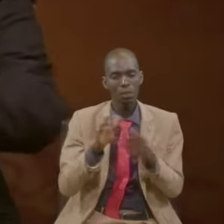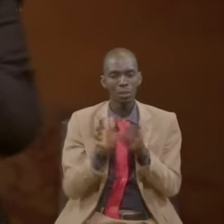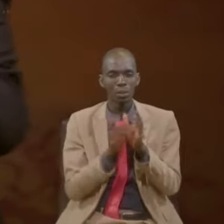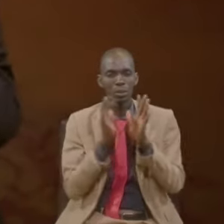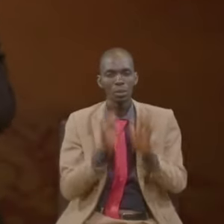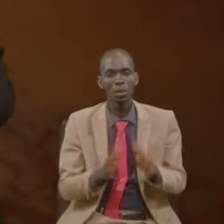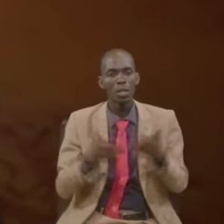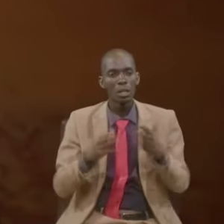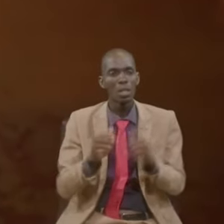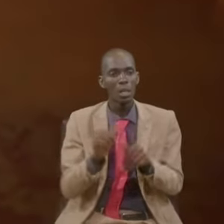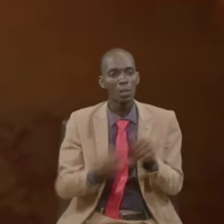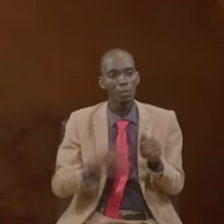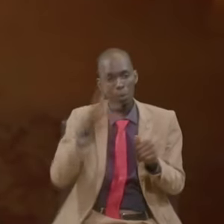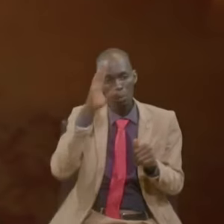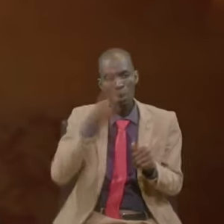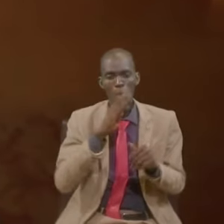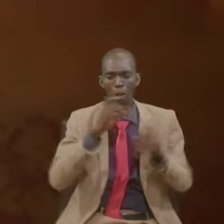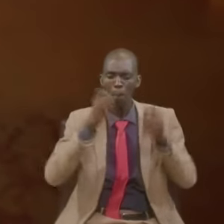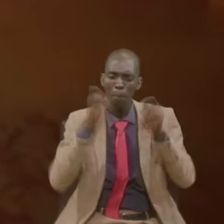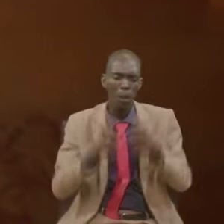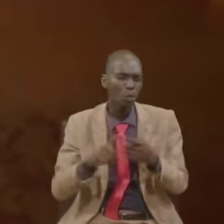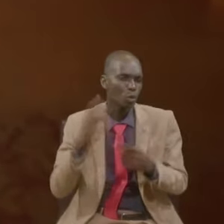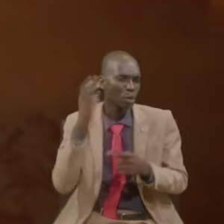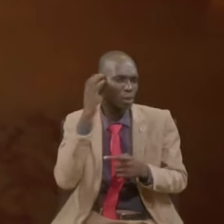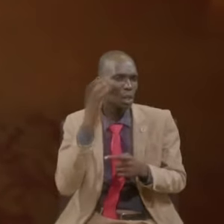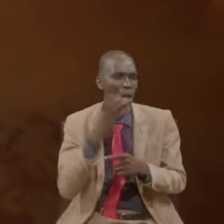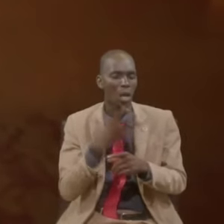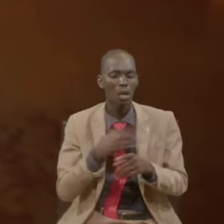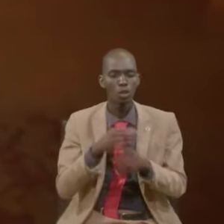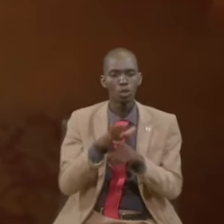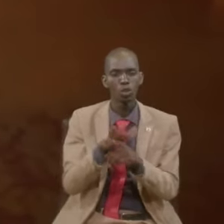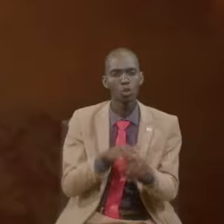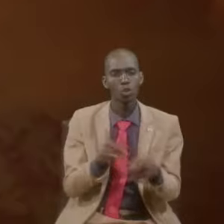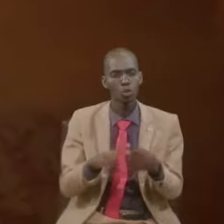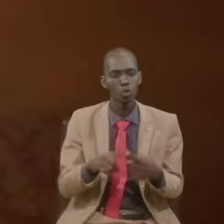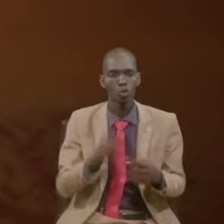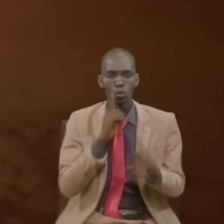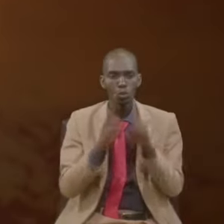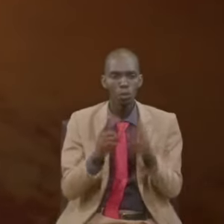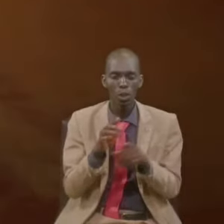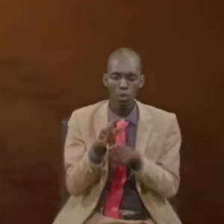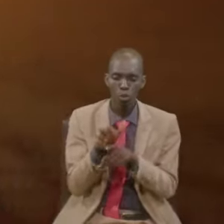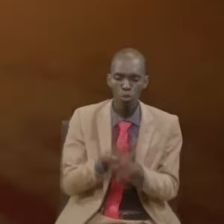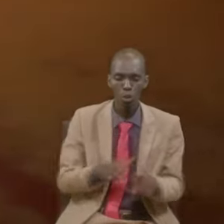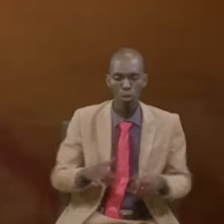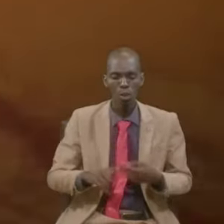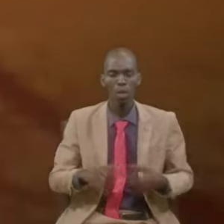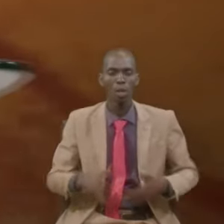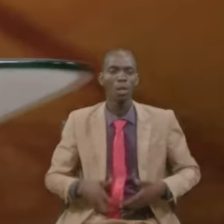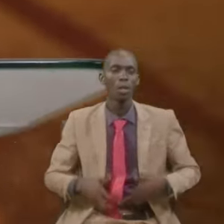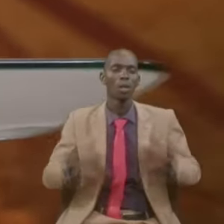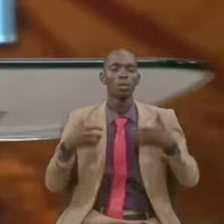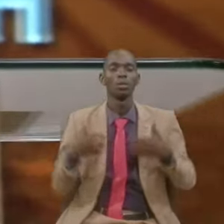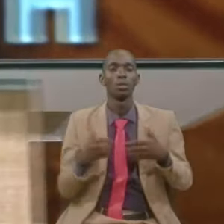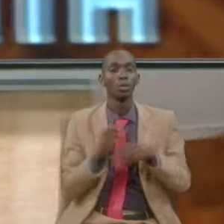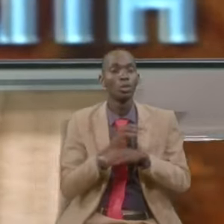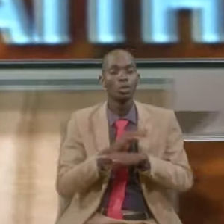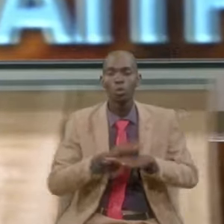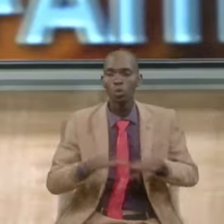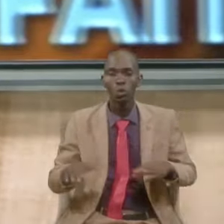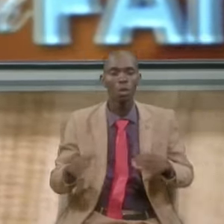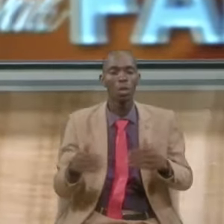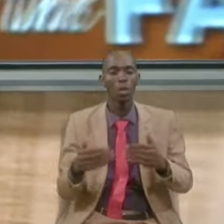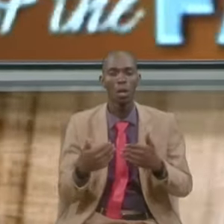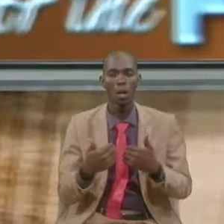hear and slow to speak and slow to wrath. Slow to wrath. Don't wear